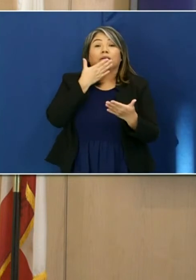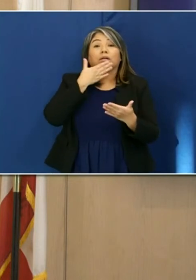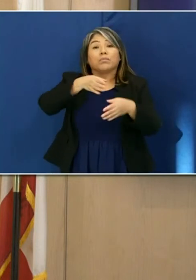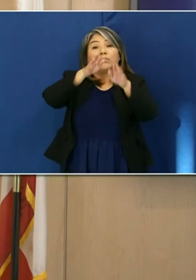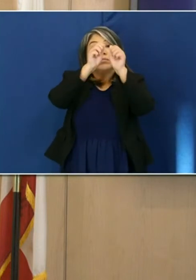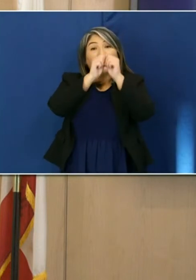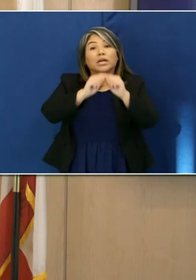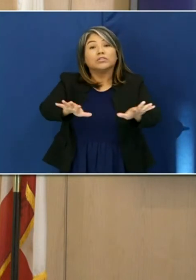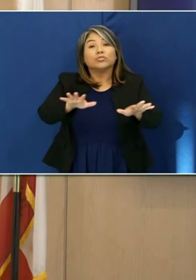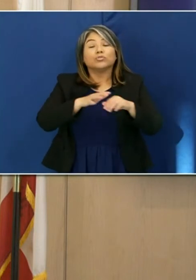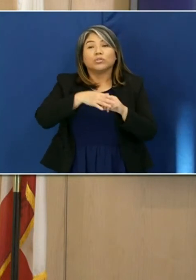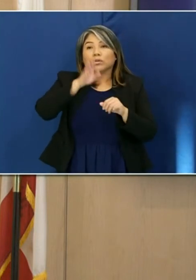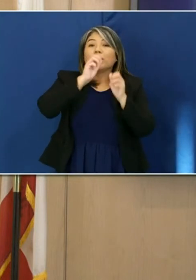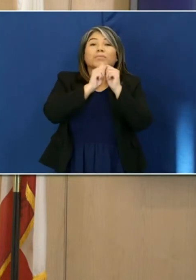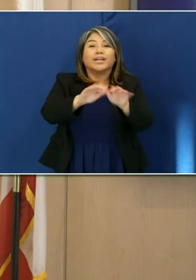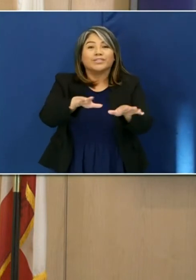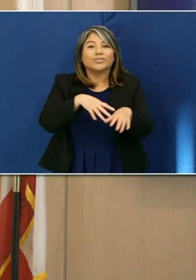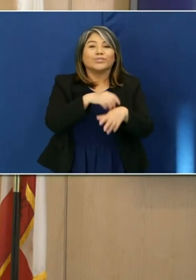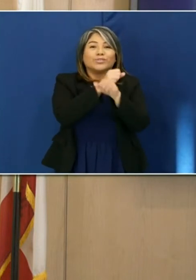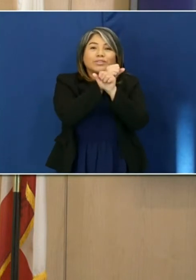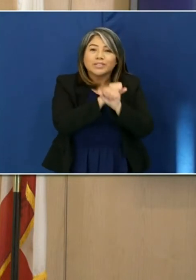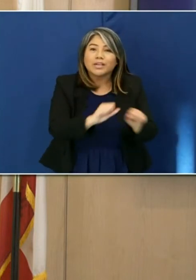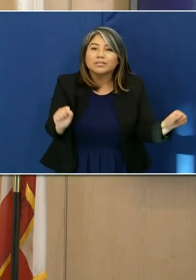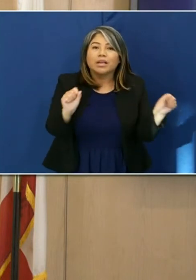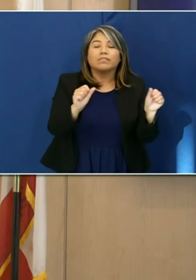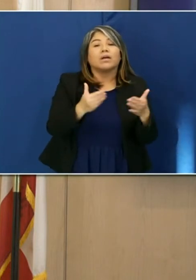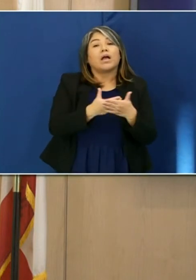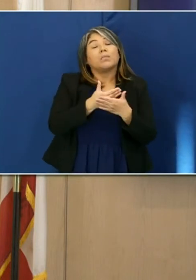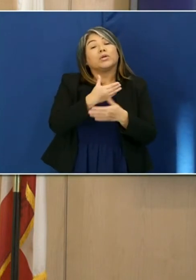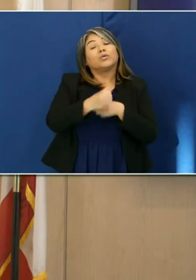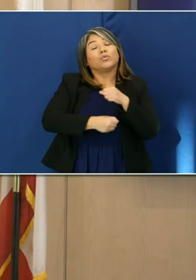you. Stay safe. Have a very happy new